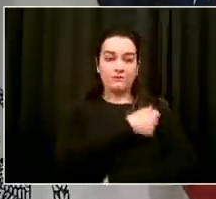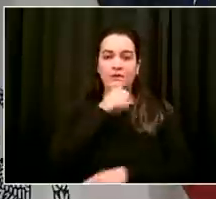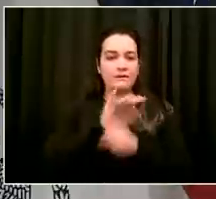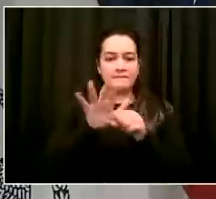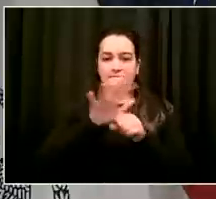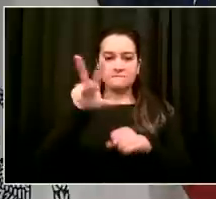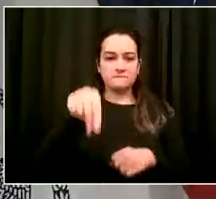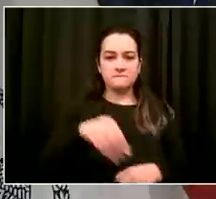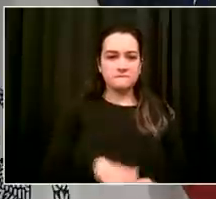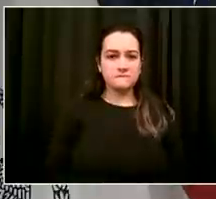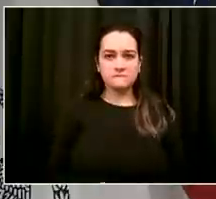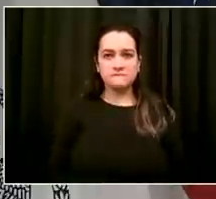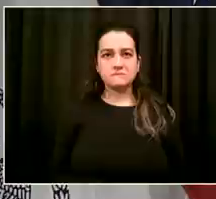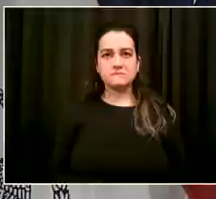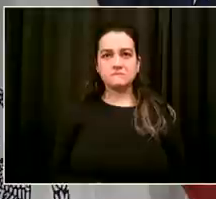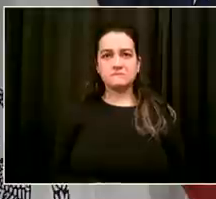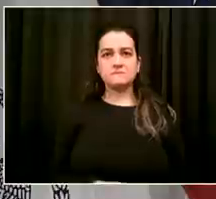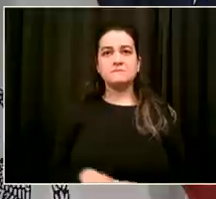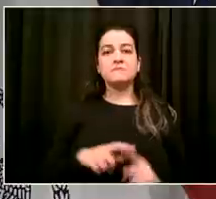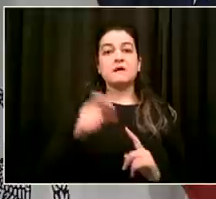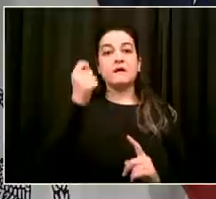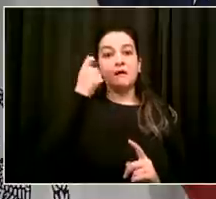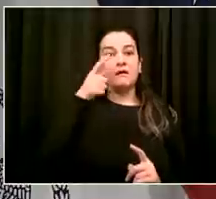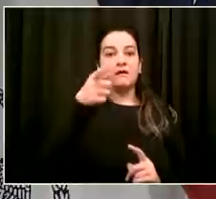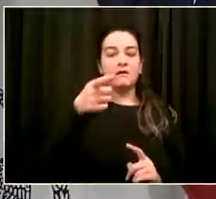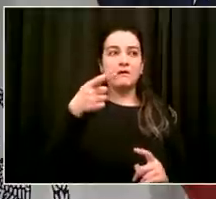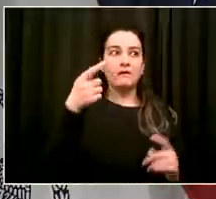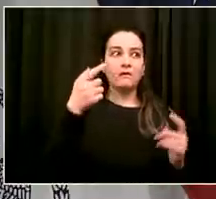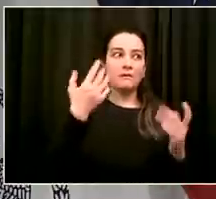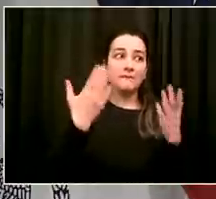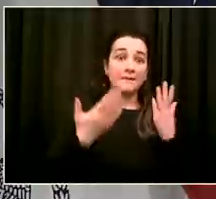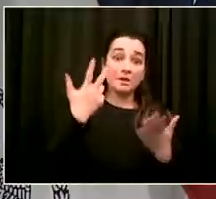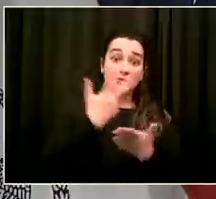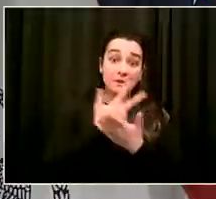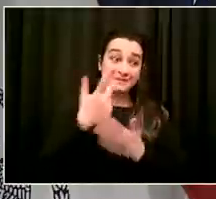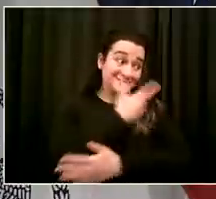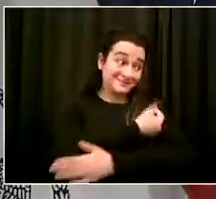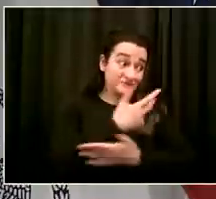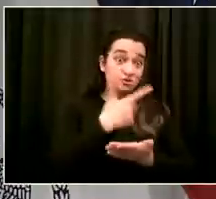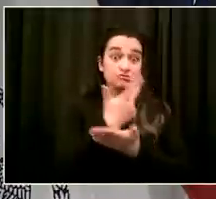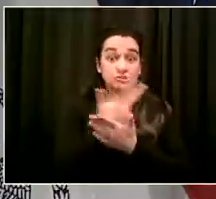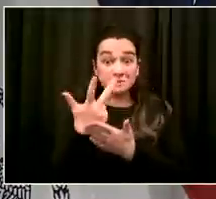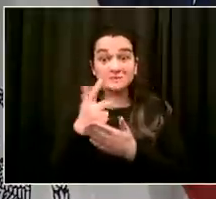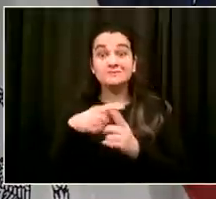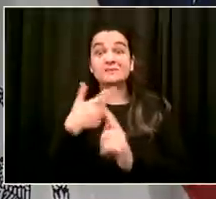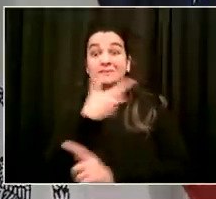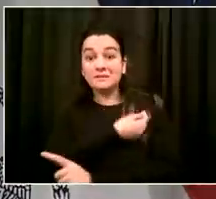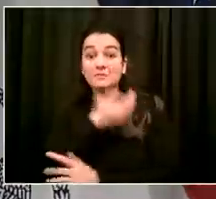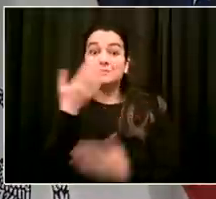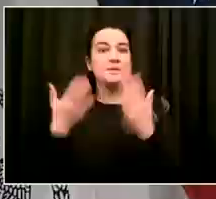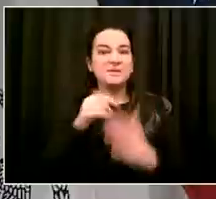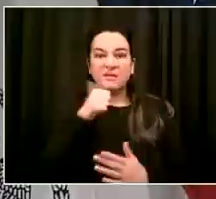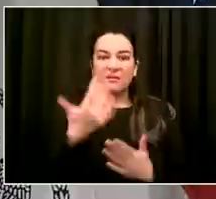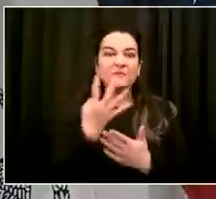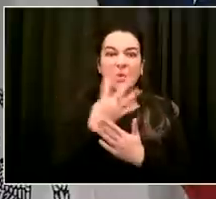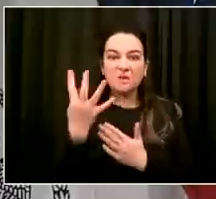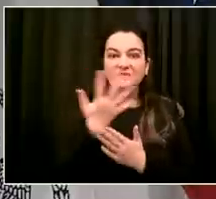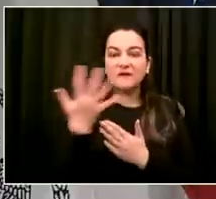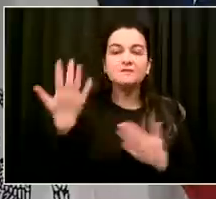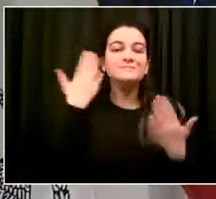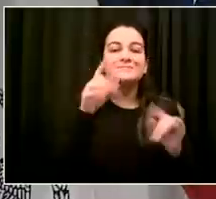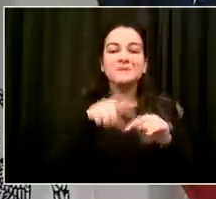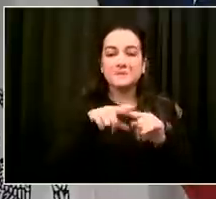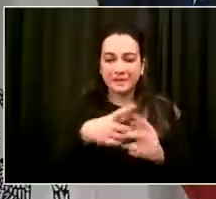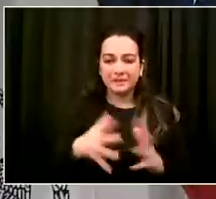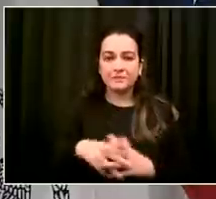Okay, thanks for that information. And then to sort of continue Rima's thought, I talked to a lot of educators yesterday